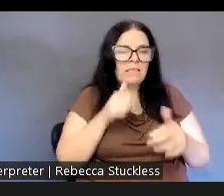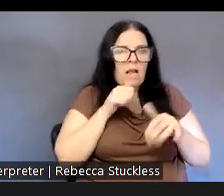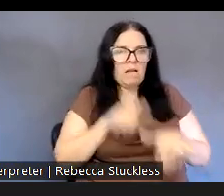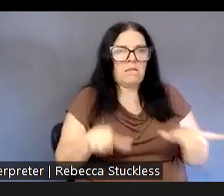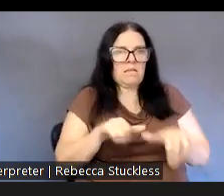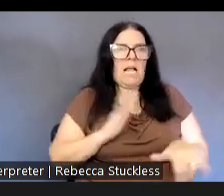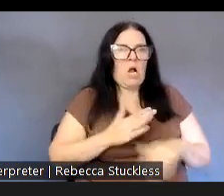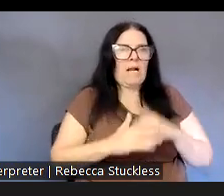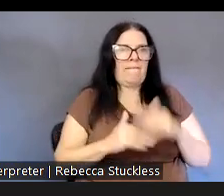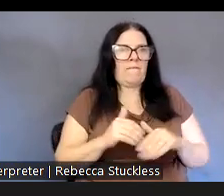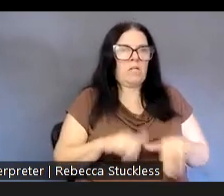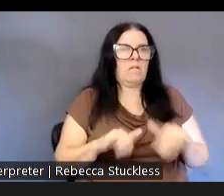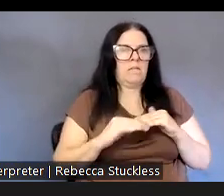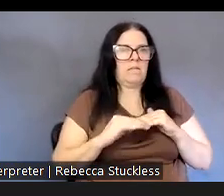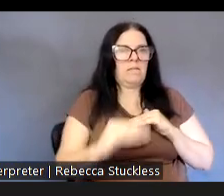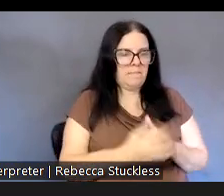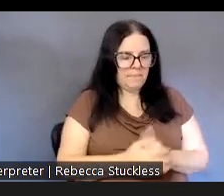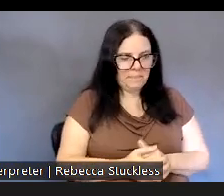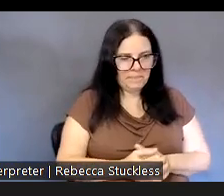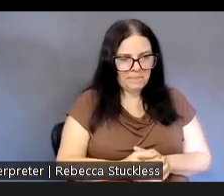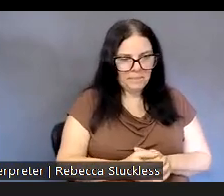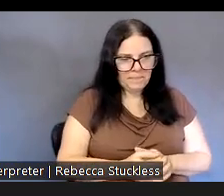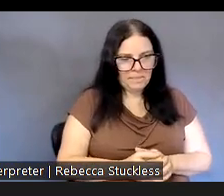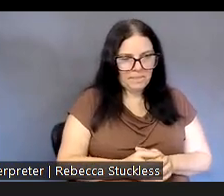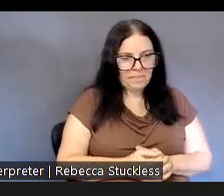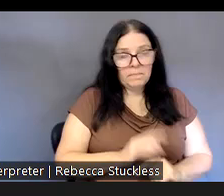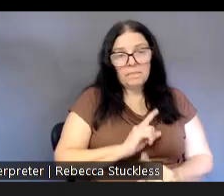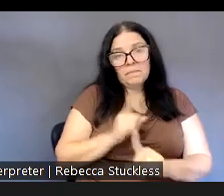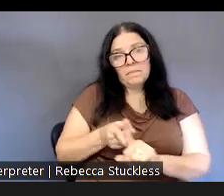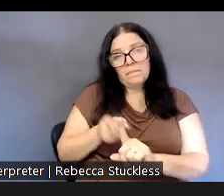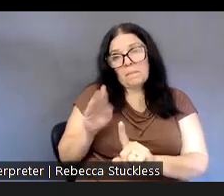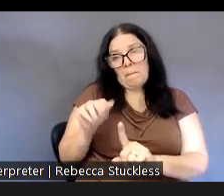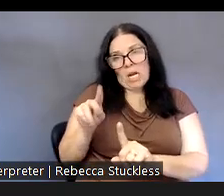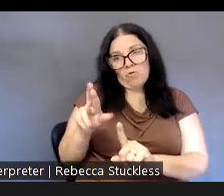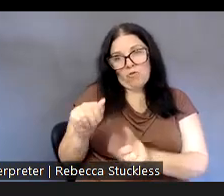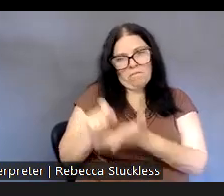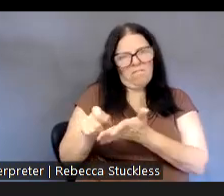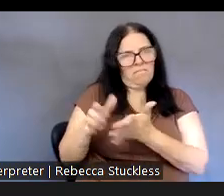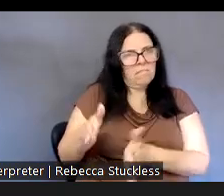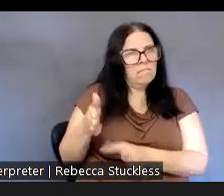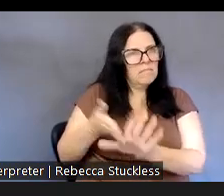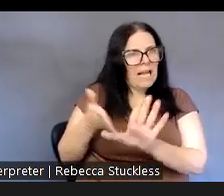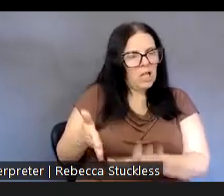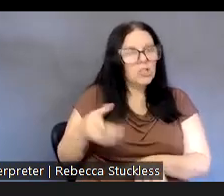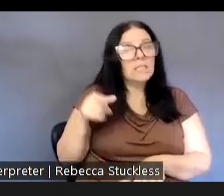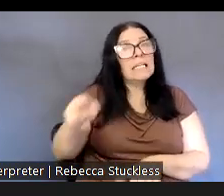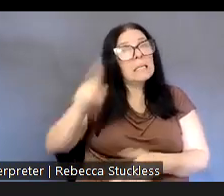zone. And Bandura was of the opinion that all effective